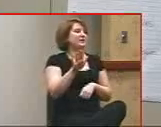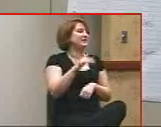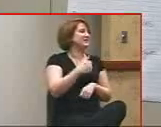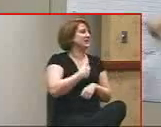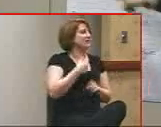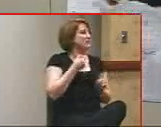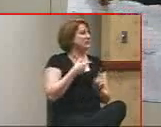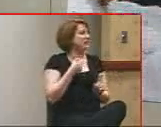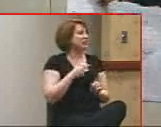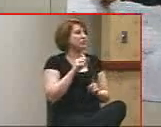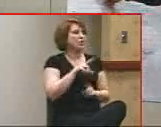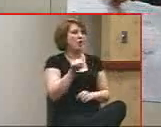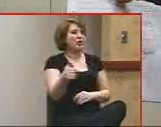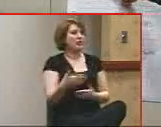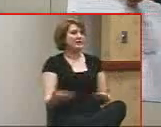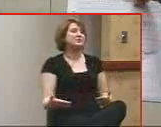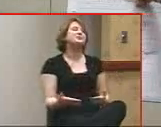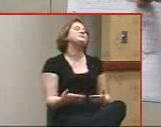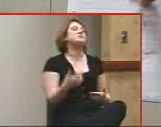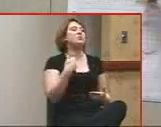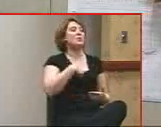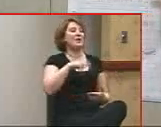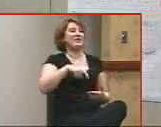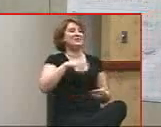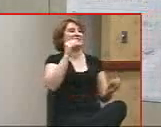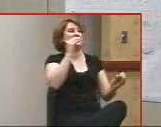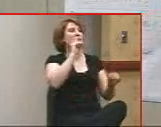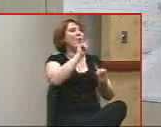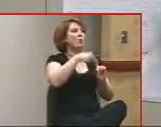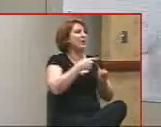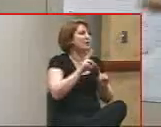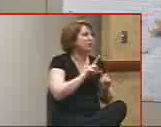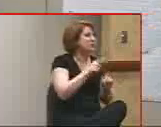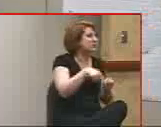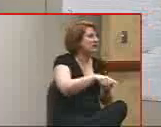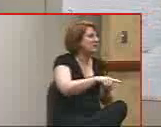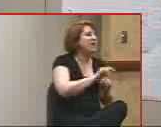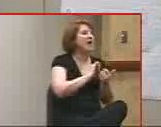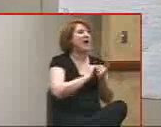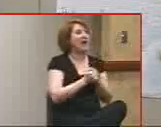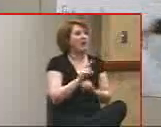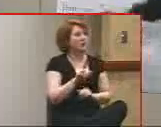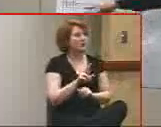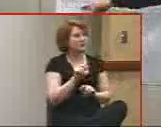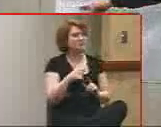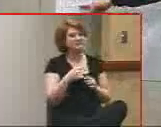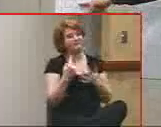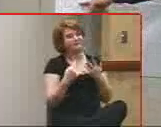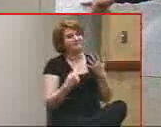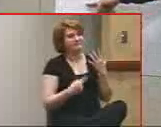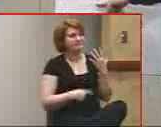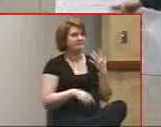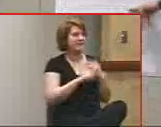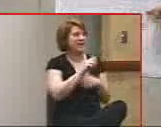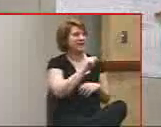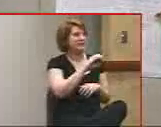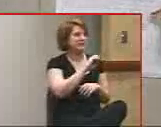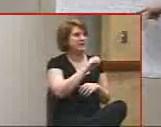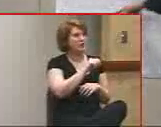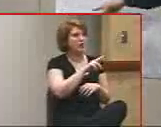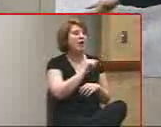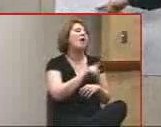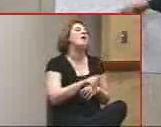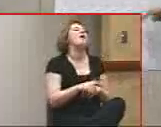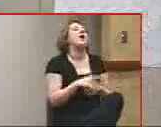So what we'd have to teach her is when to use them, how to use them, et cetera, and then we'd put them out at the appropriate time